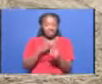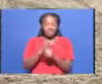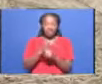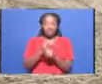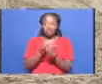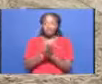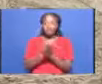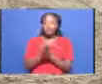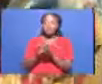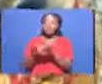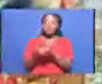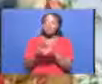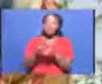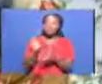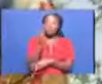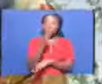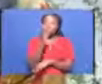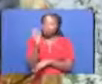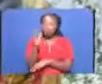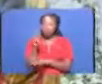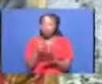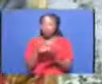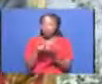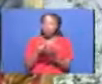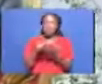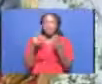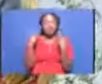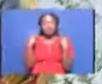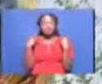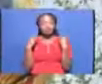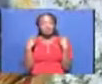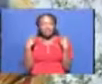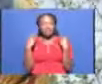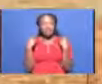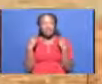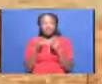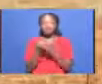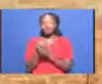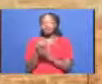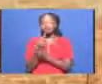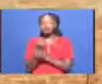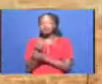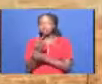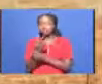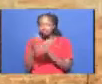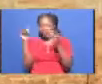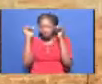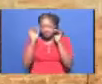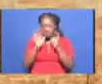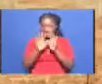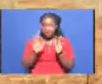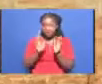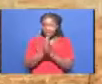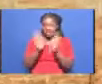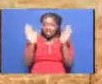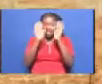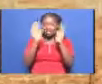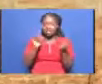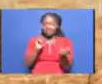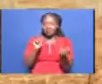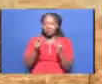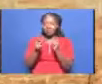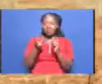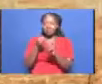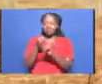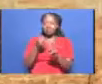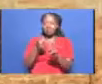Apart from tree planting, they are also practicing fodder production for their livestock. As climate change impacts continue being felt in